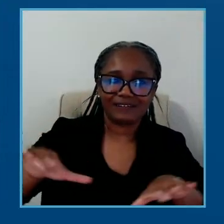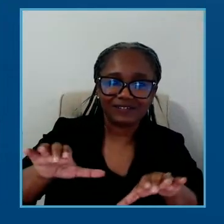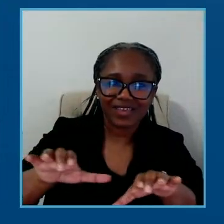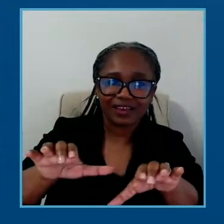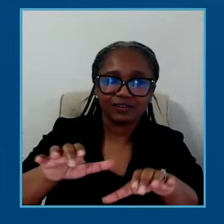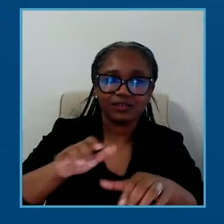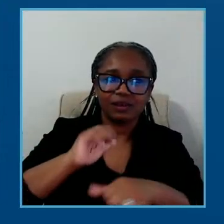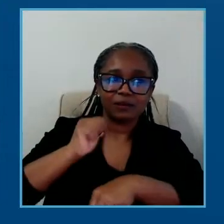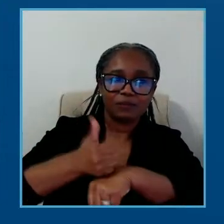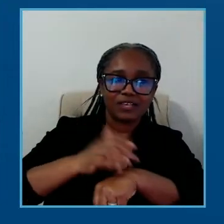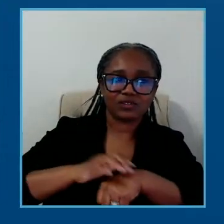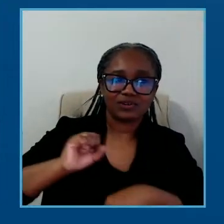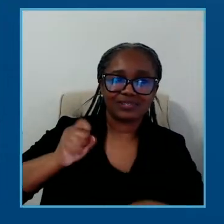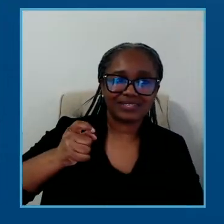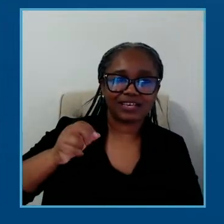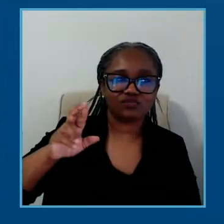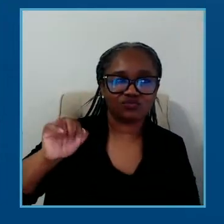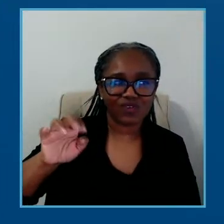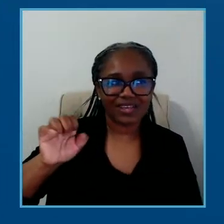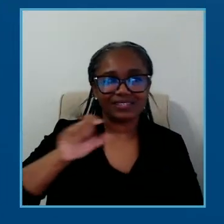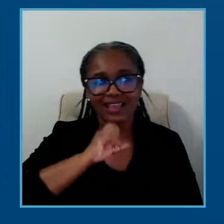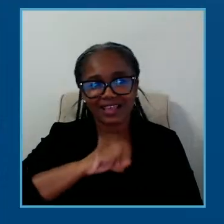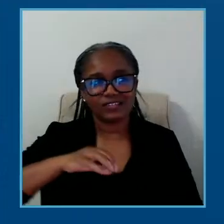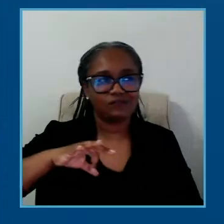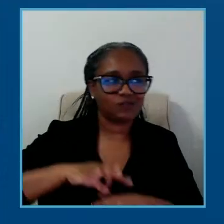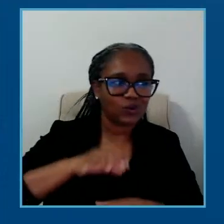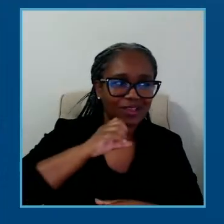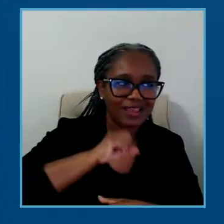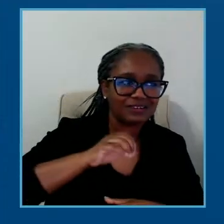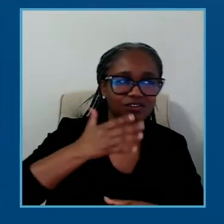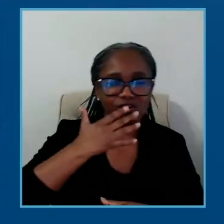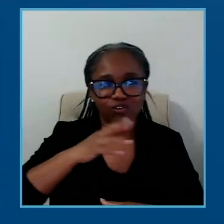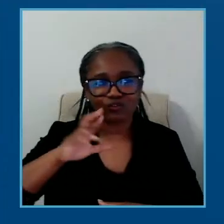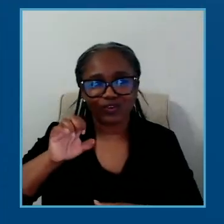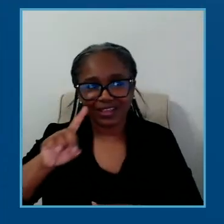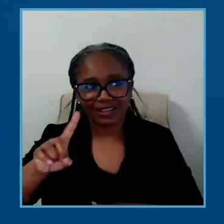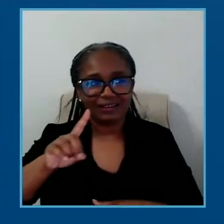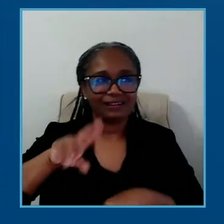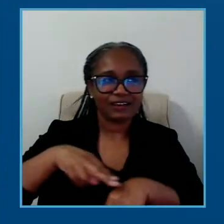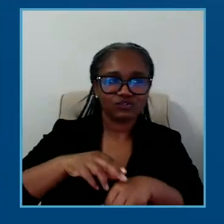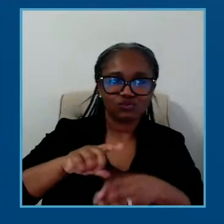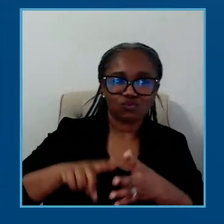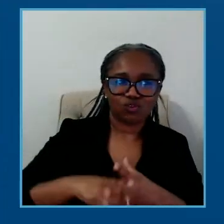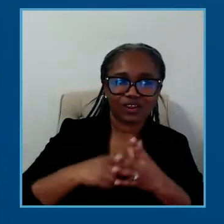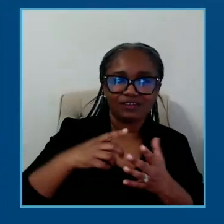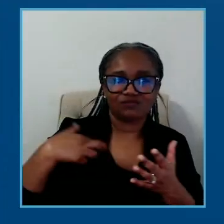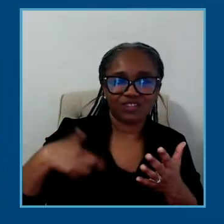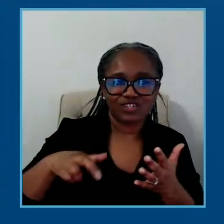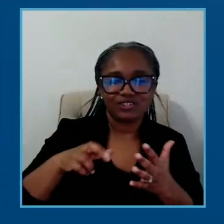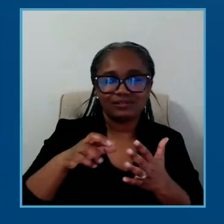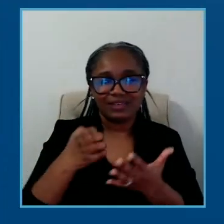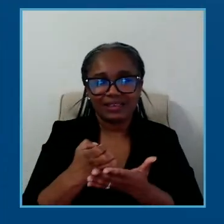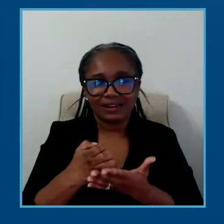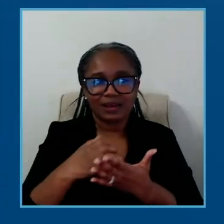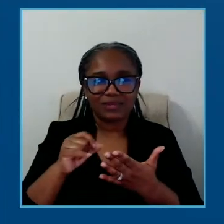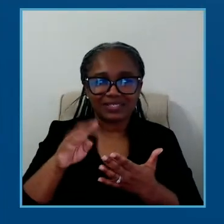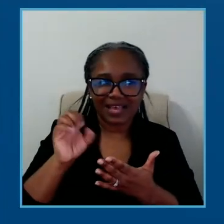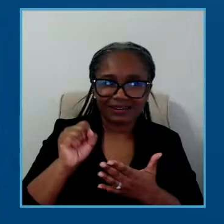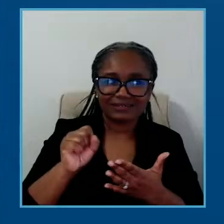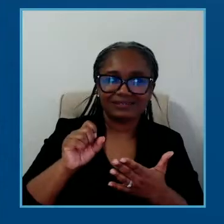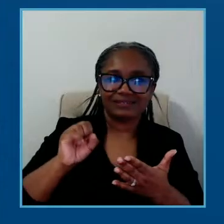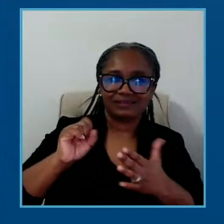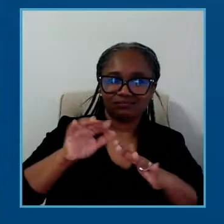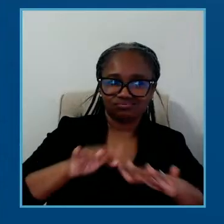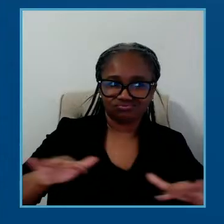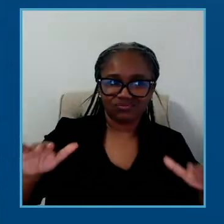shall be an open party. It is clear that the DNC in this particular election was open to all, and the DNC was